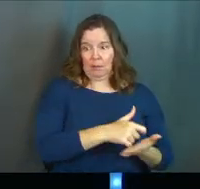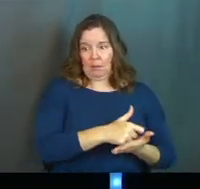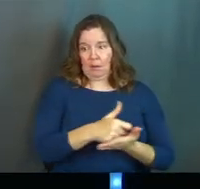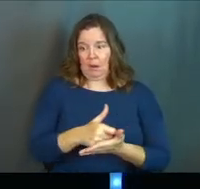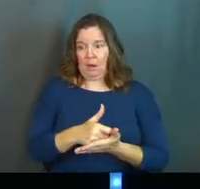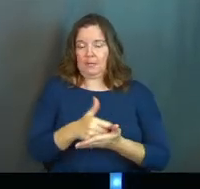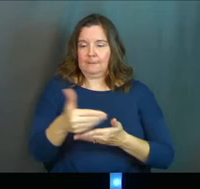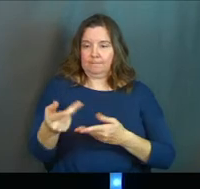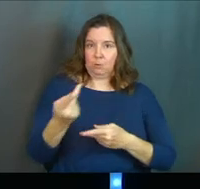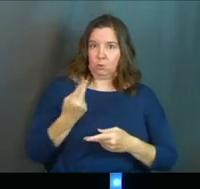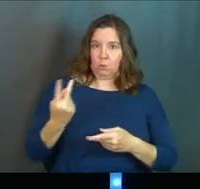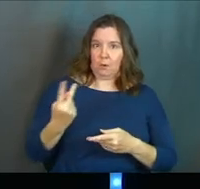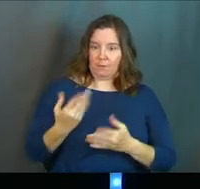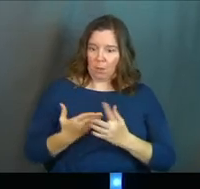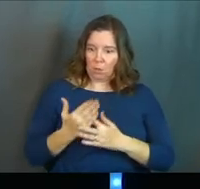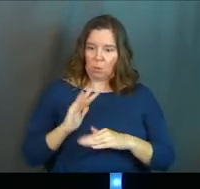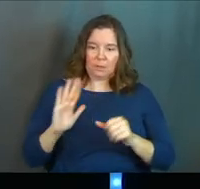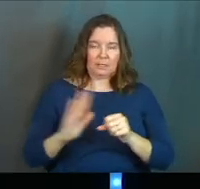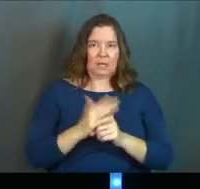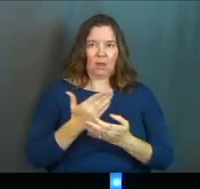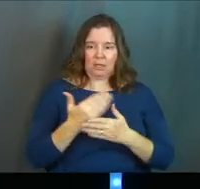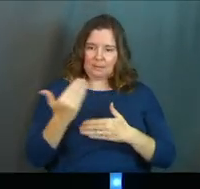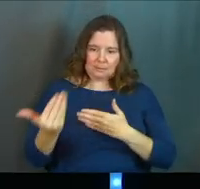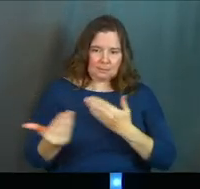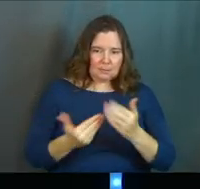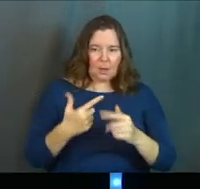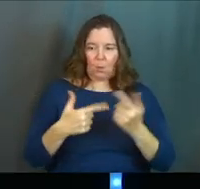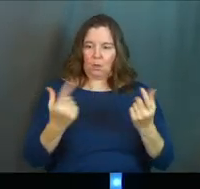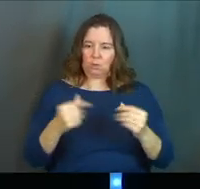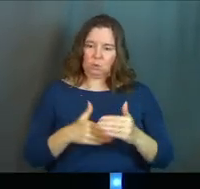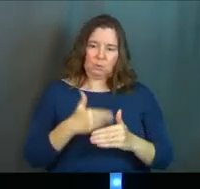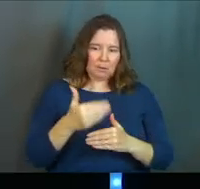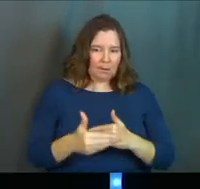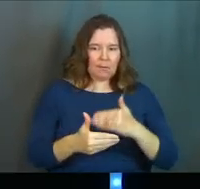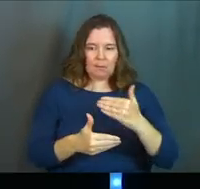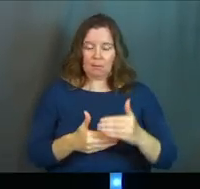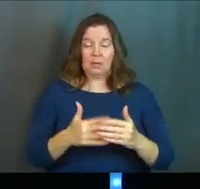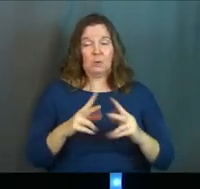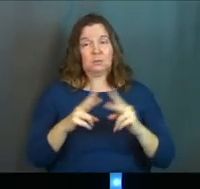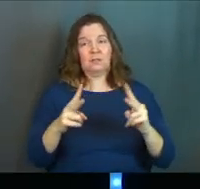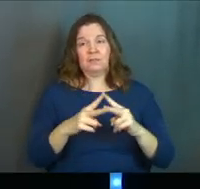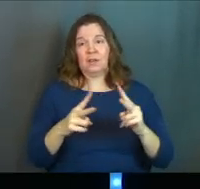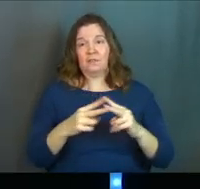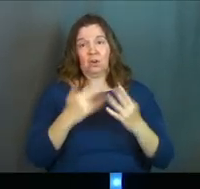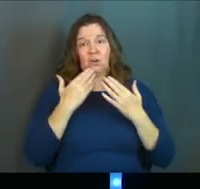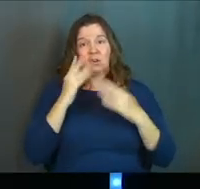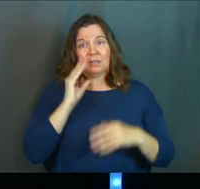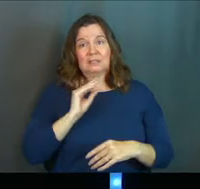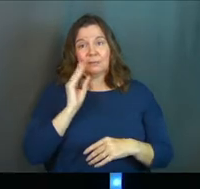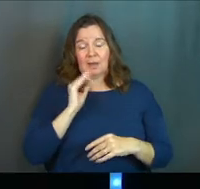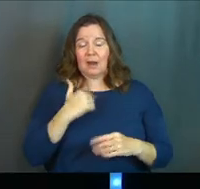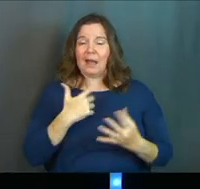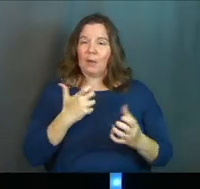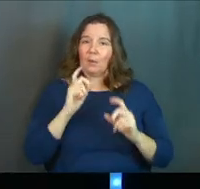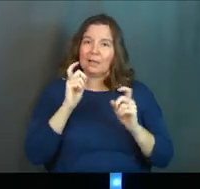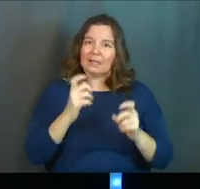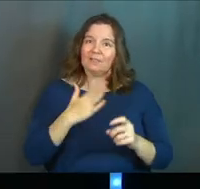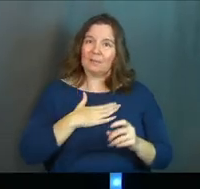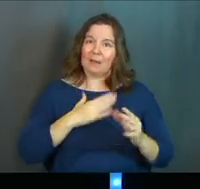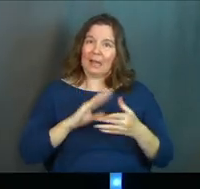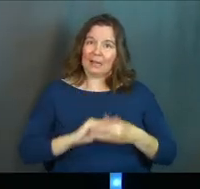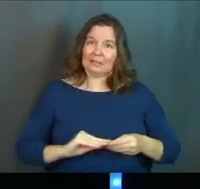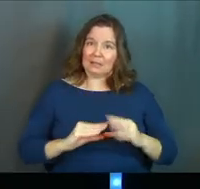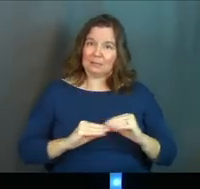And they walked the two of us through the entire thing on what to do next. It was a very, very good experience. I just want to give